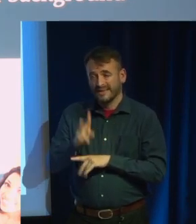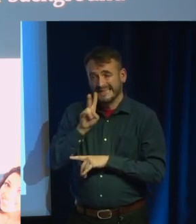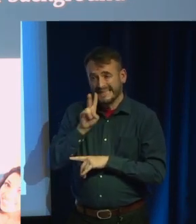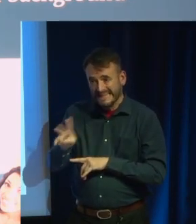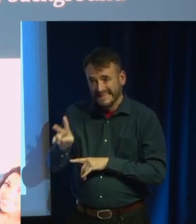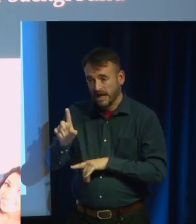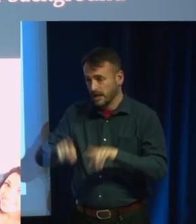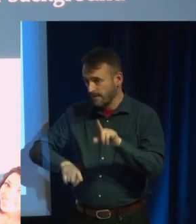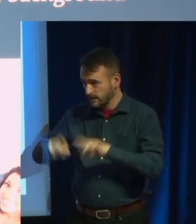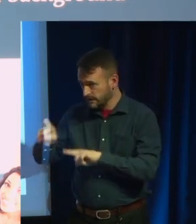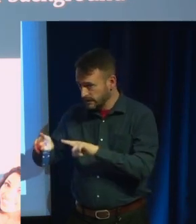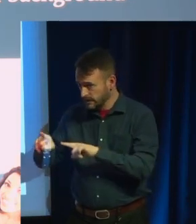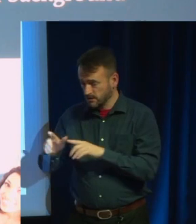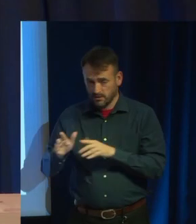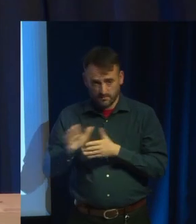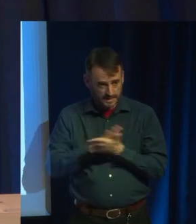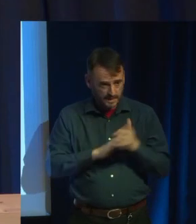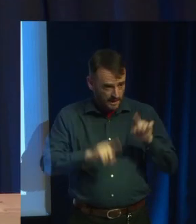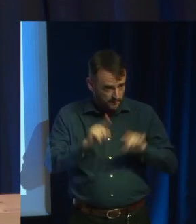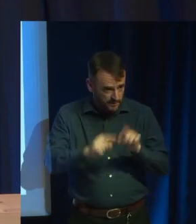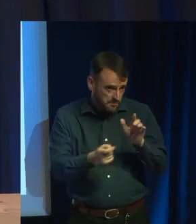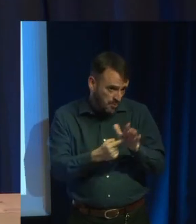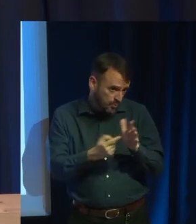Meaning that we wanted